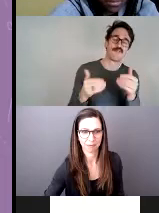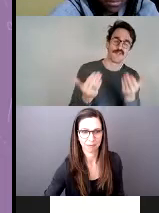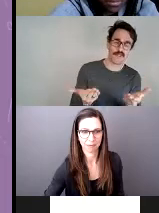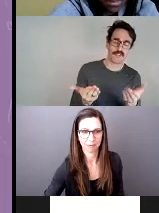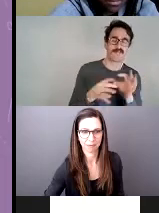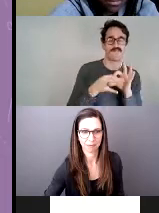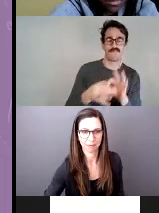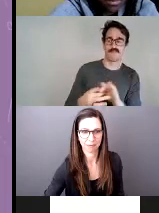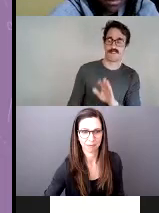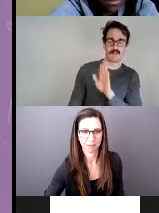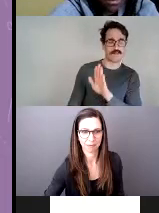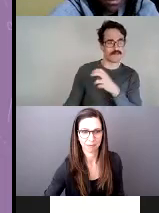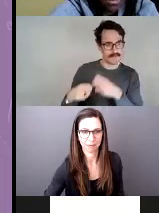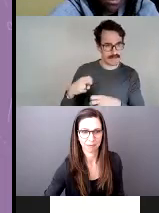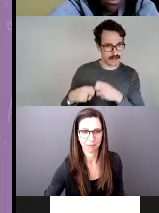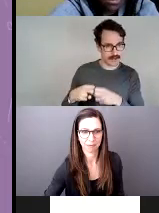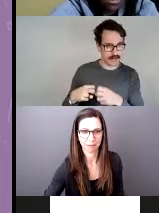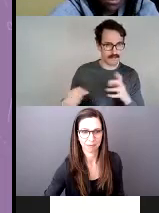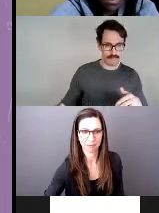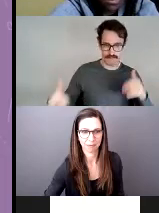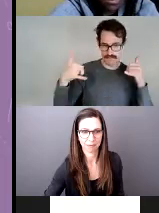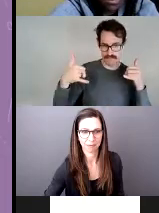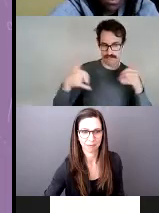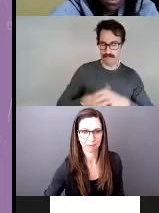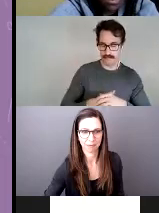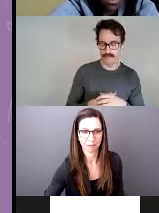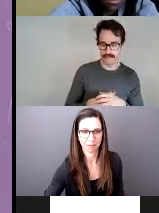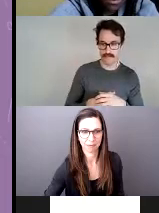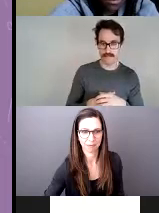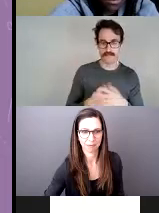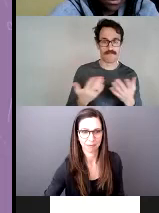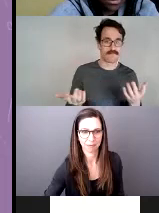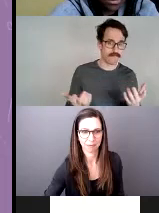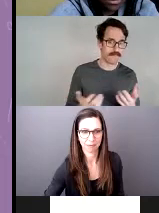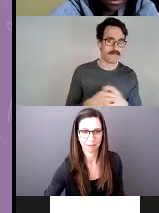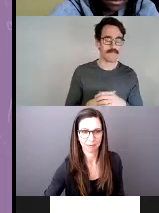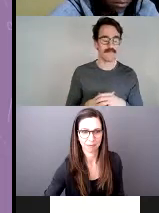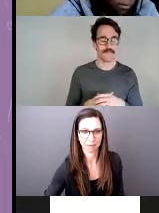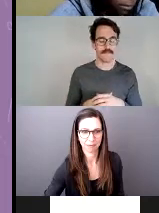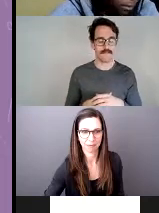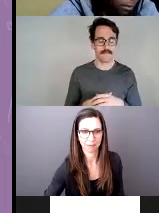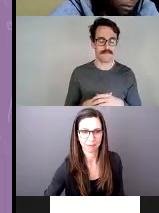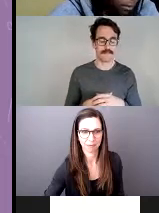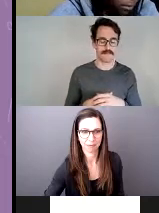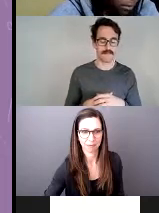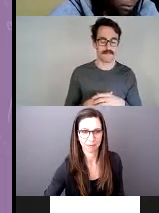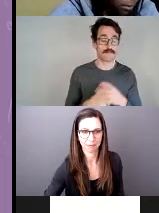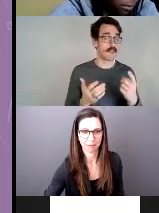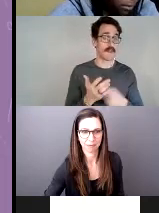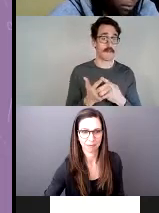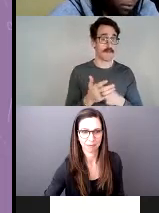the presenting issues are of the caller. So sometimes we'll get people asking us questions